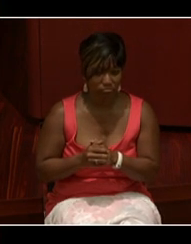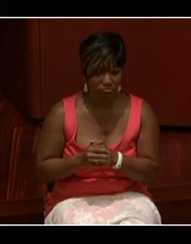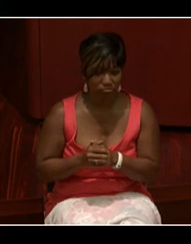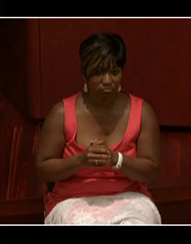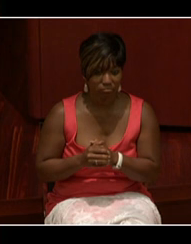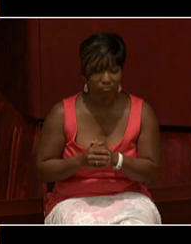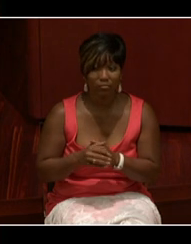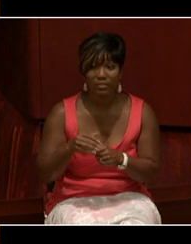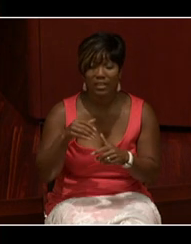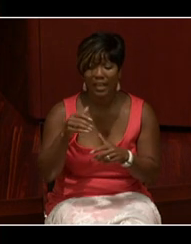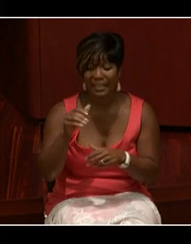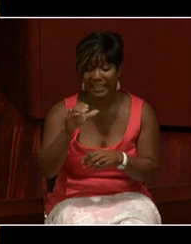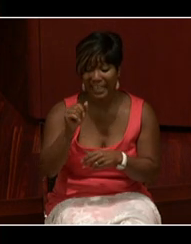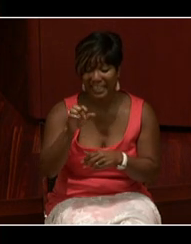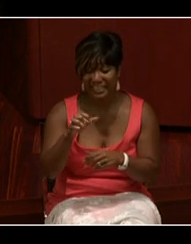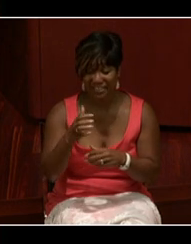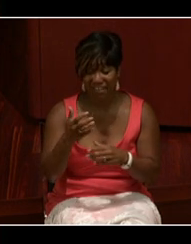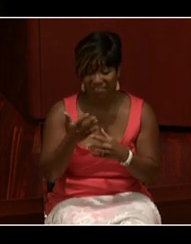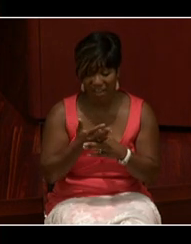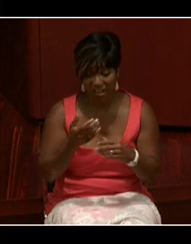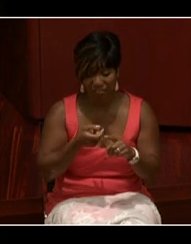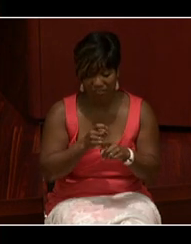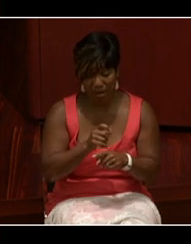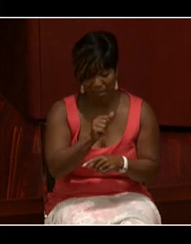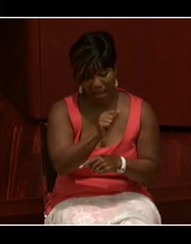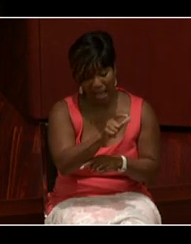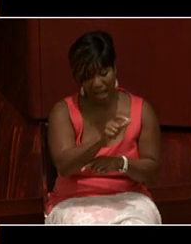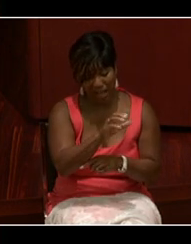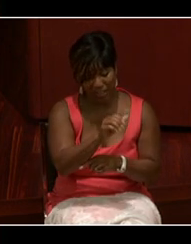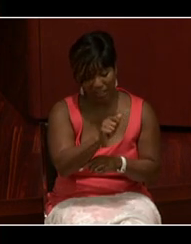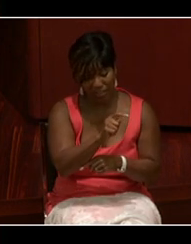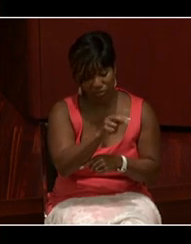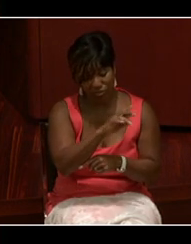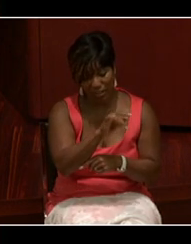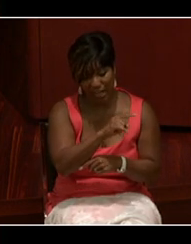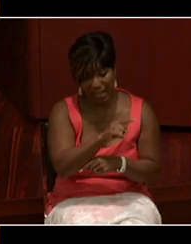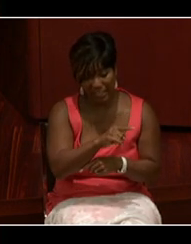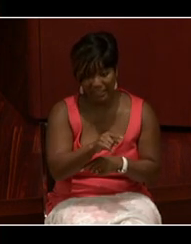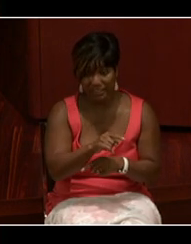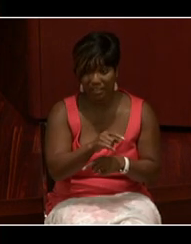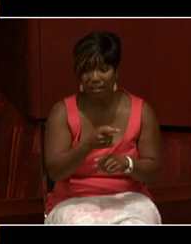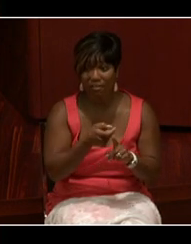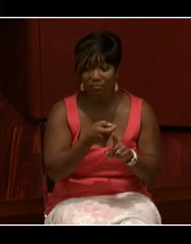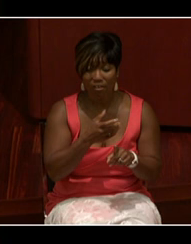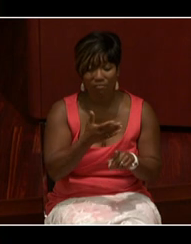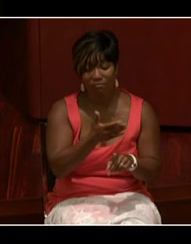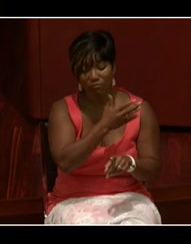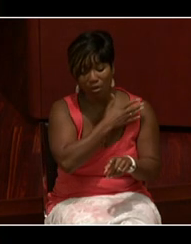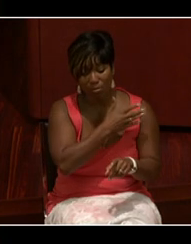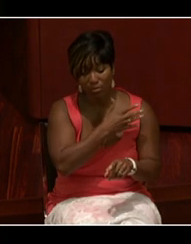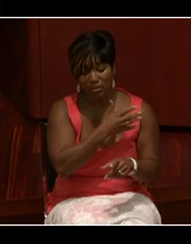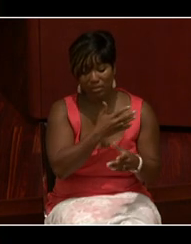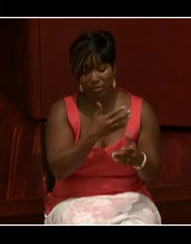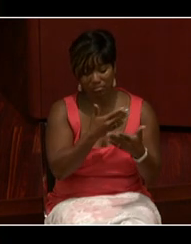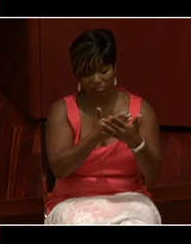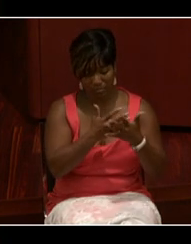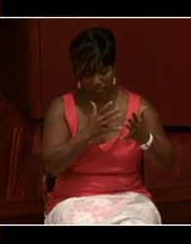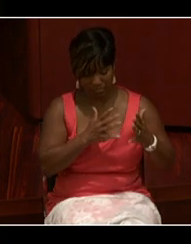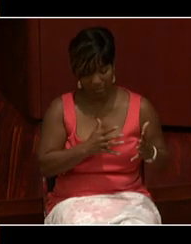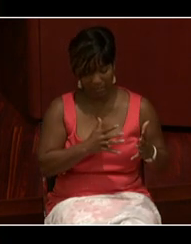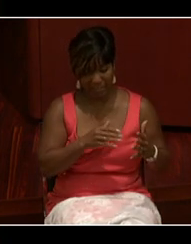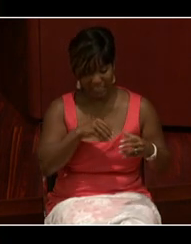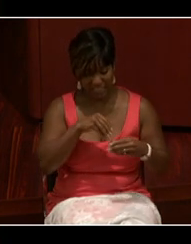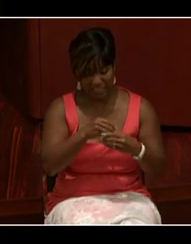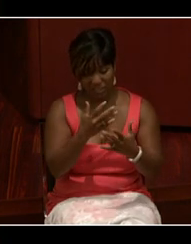Inmate case files from Alcatraz are in the series Comprehensive Case Files of Former Inmates Incarcerated at U.S.